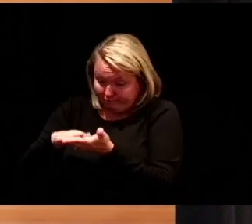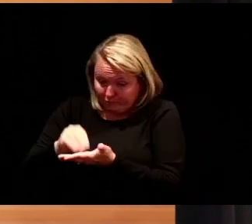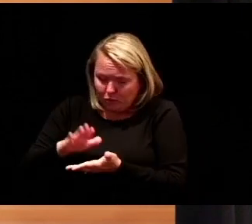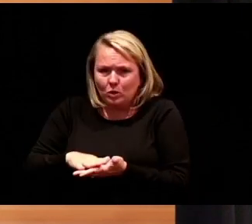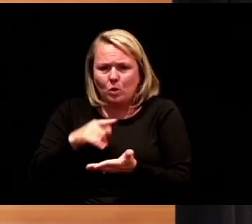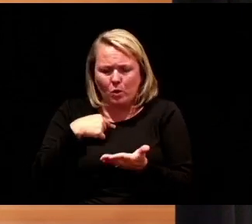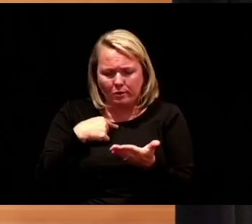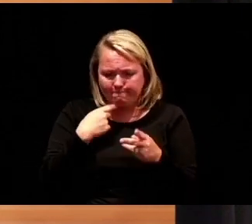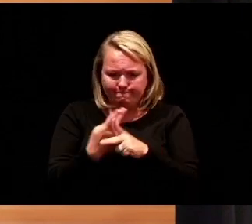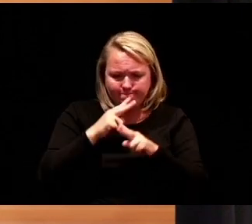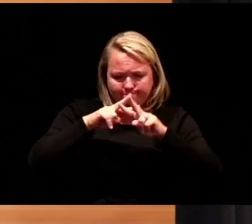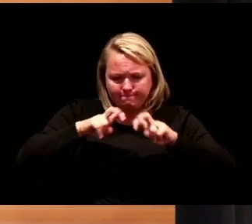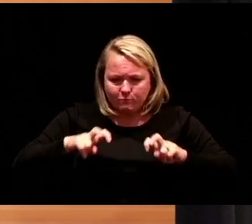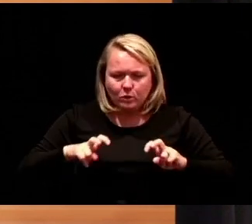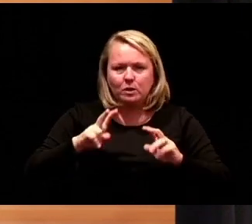families with children.